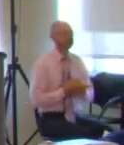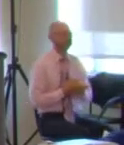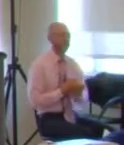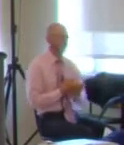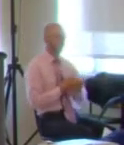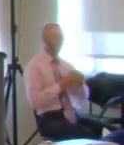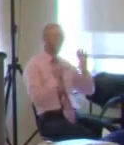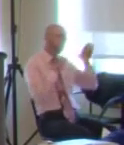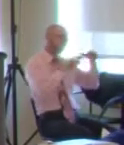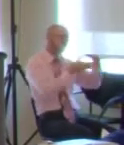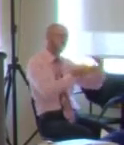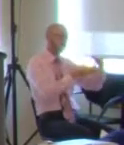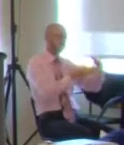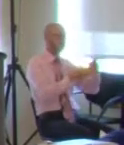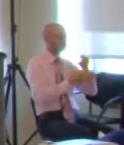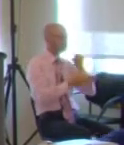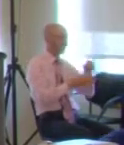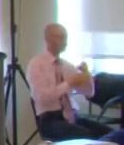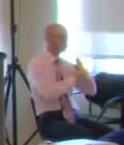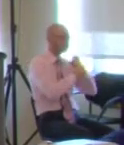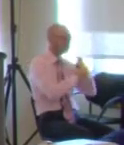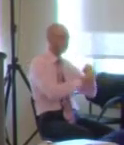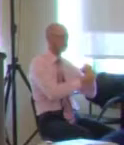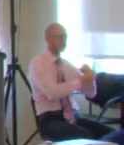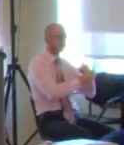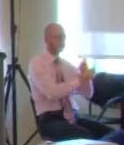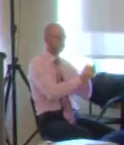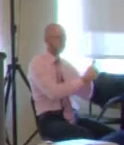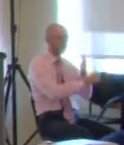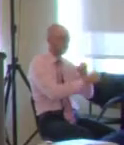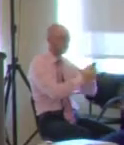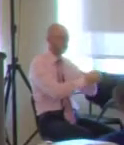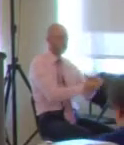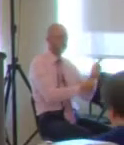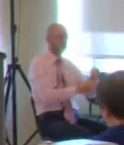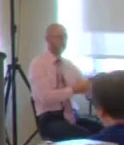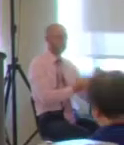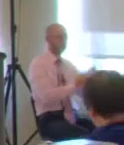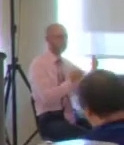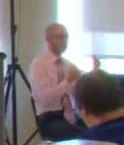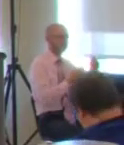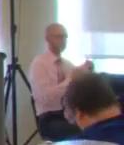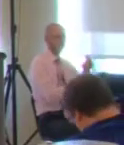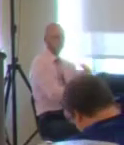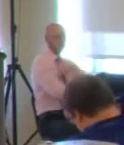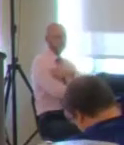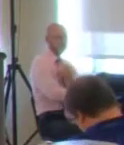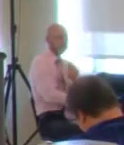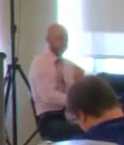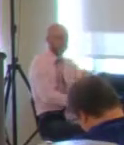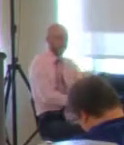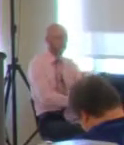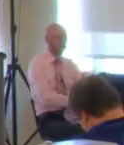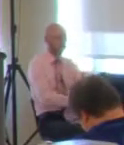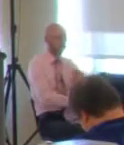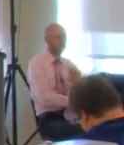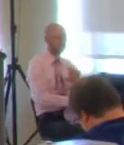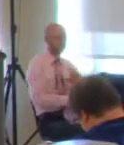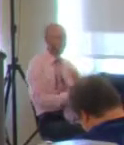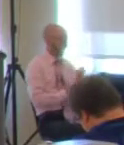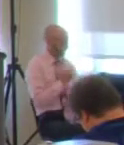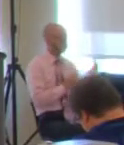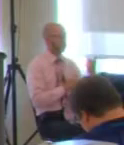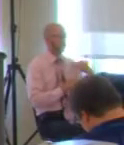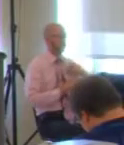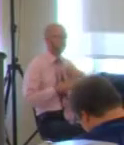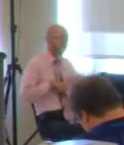protecting consumers and keeping them away from stressors to the opposite, which is empowering them. Everyone has anxiety and everyone's going to